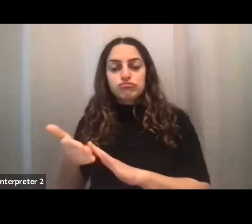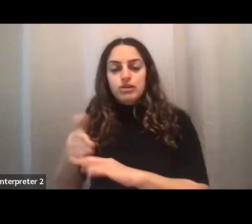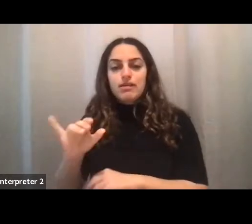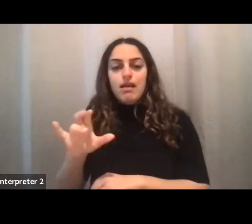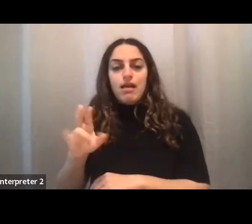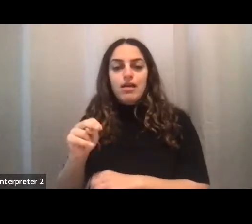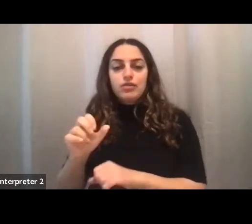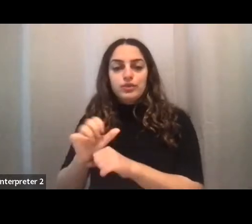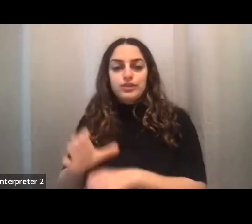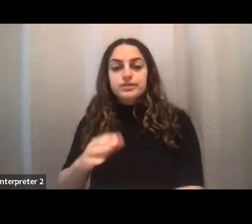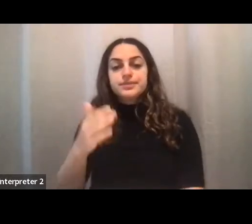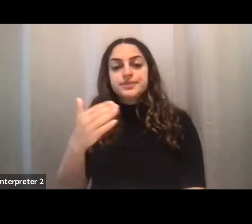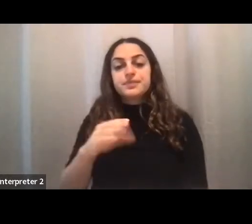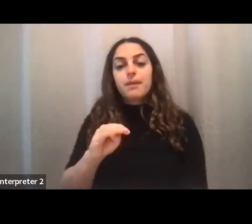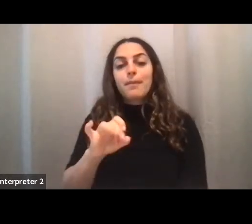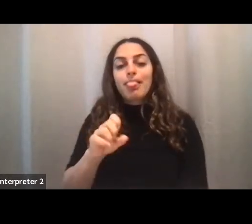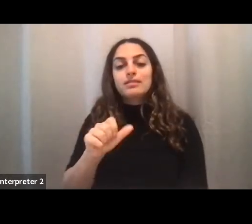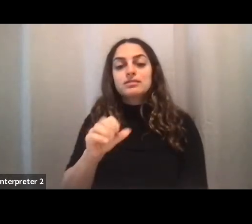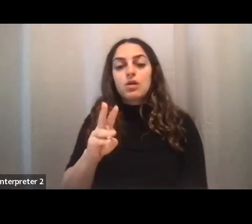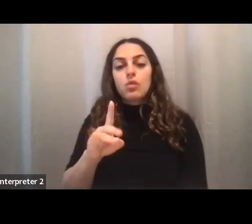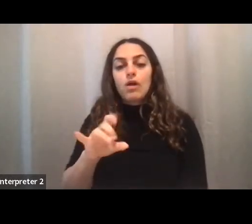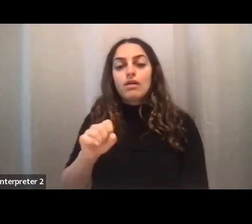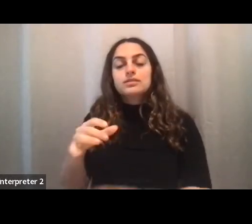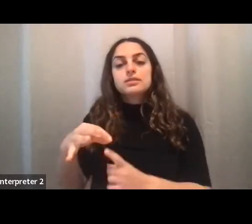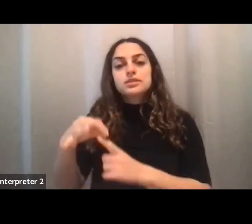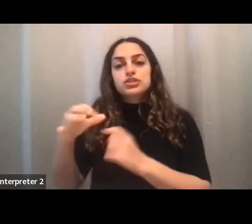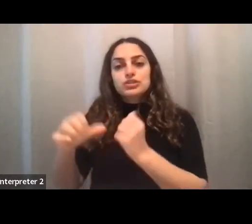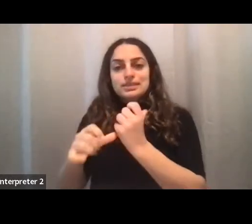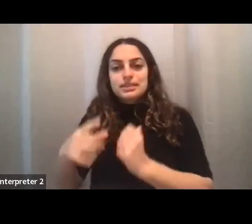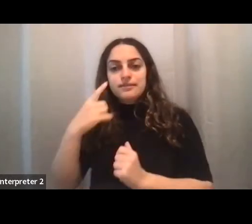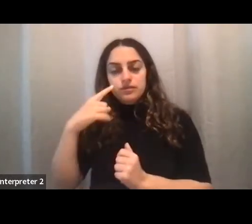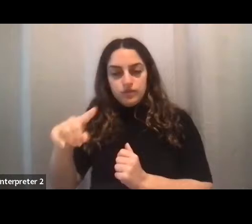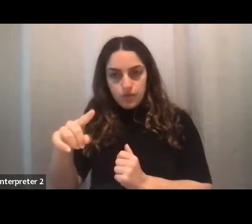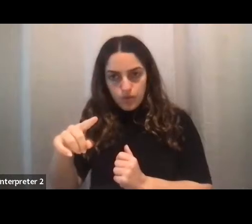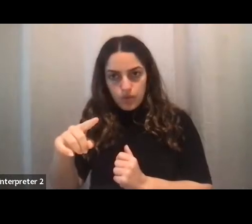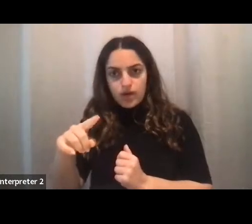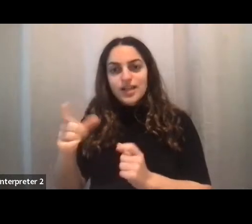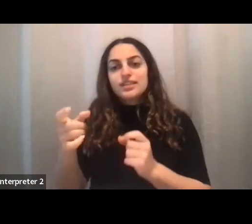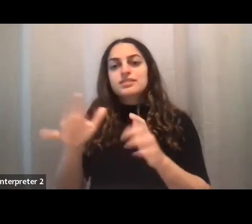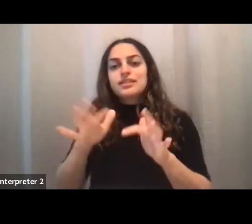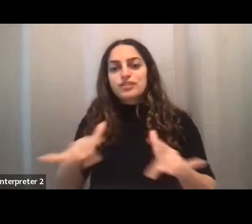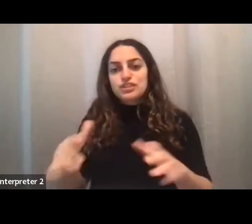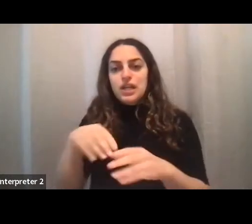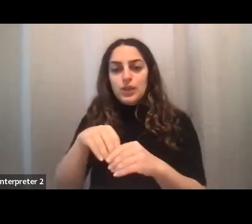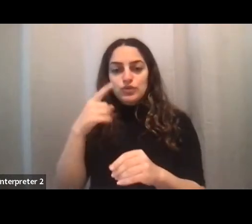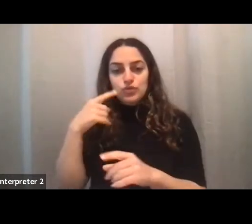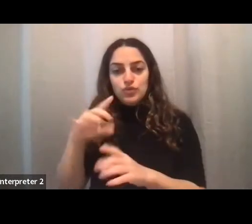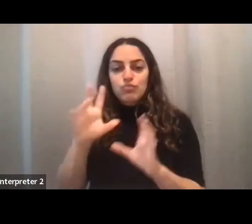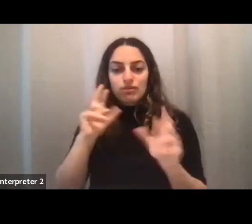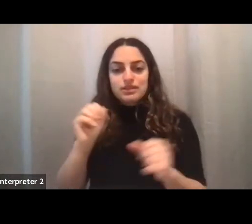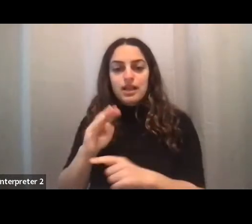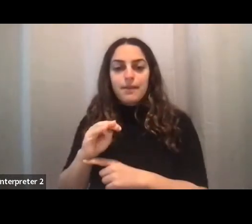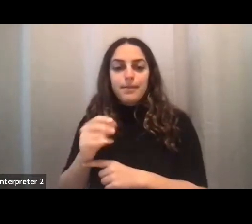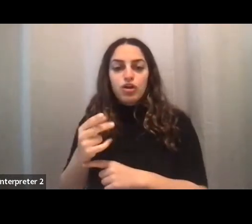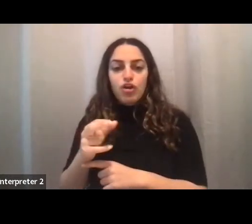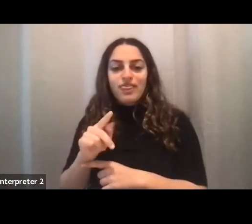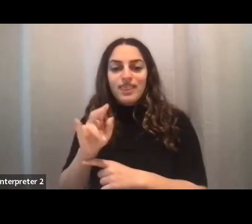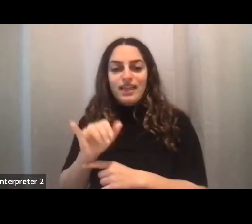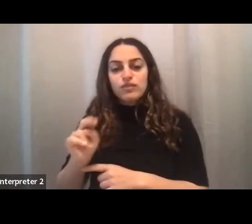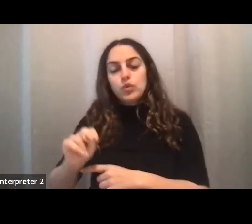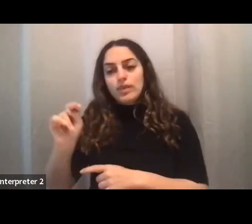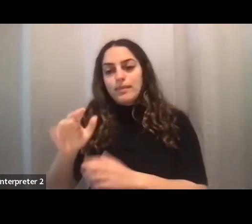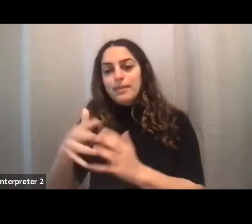wells serves as special assistant for diversity and inclusion to president mcgarvey of north america's building trades unions as a